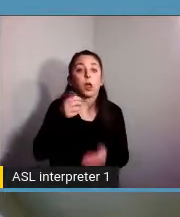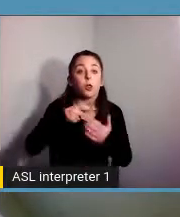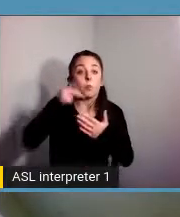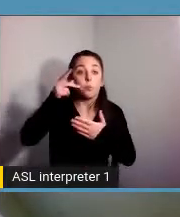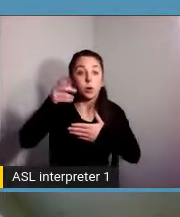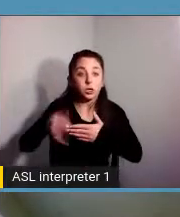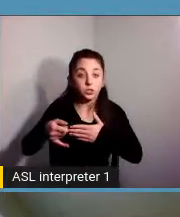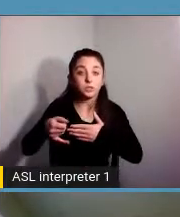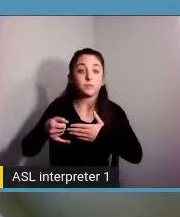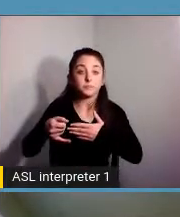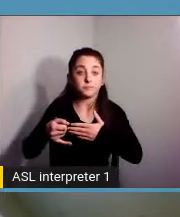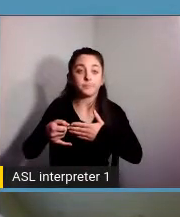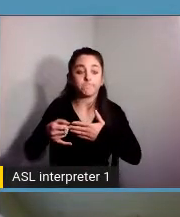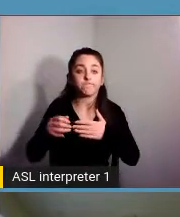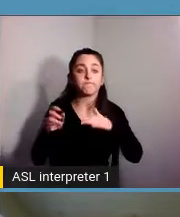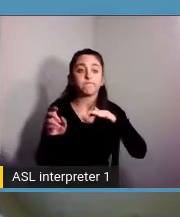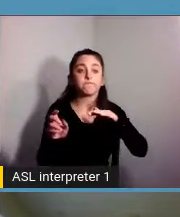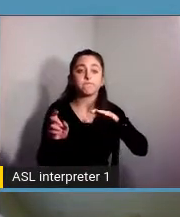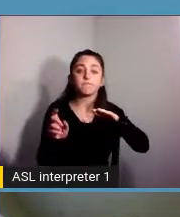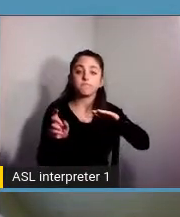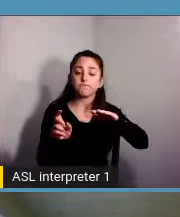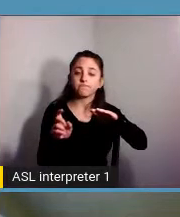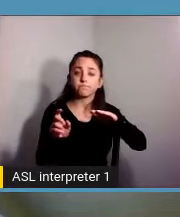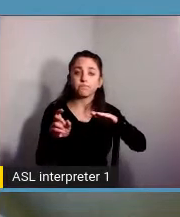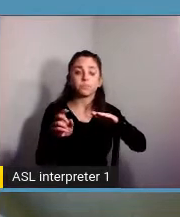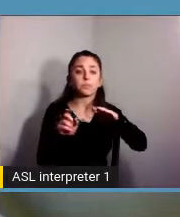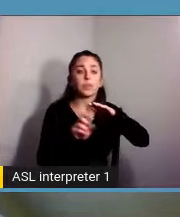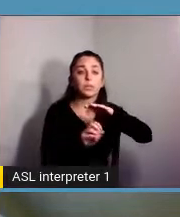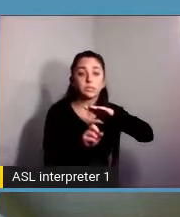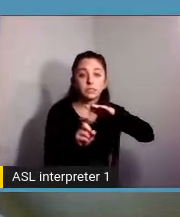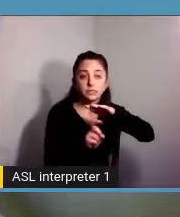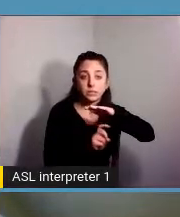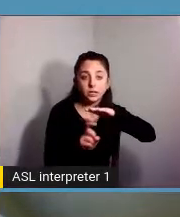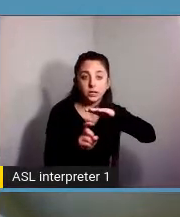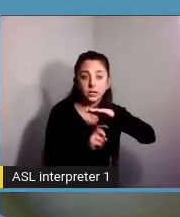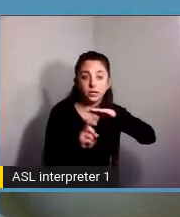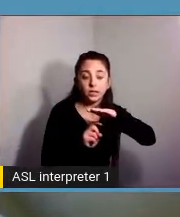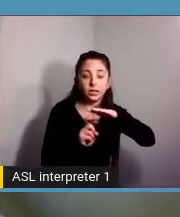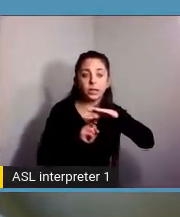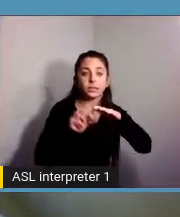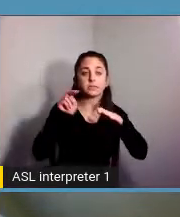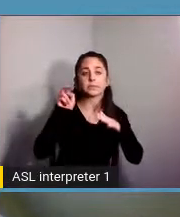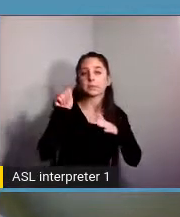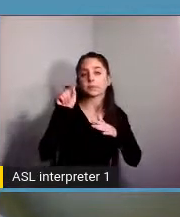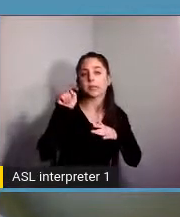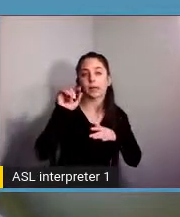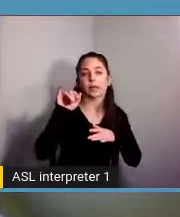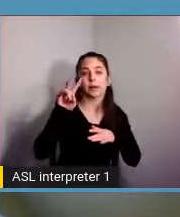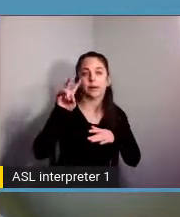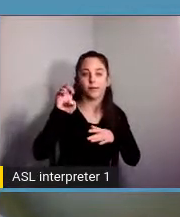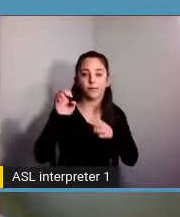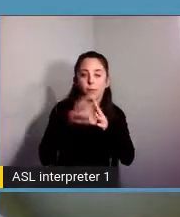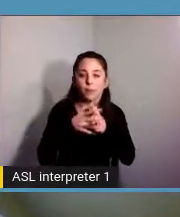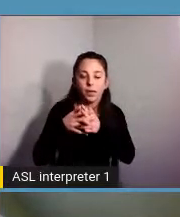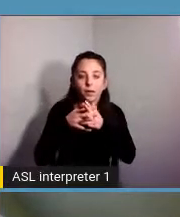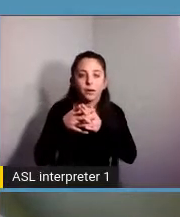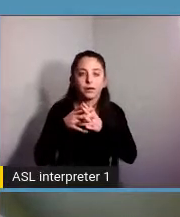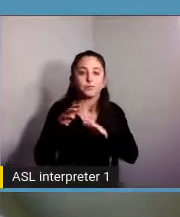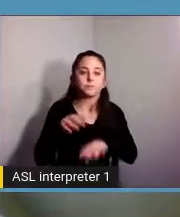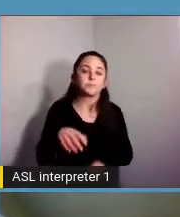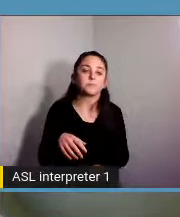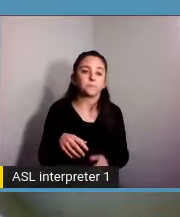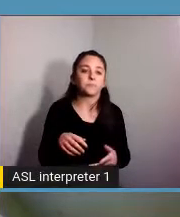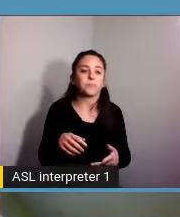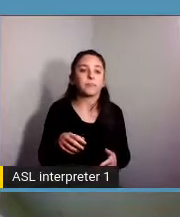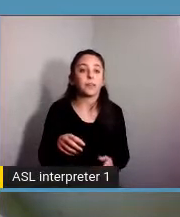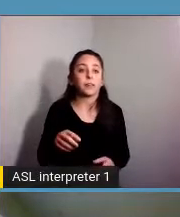scanned Native and American projectile points and 3D printed them. And then if you see